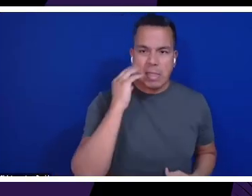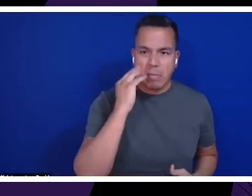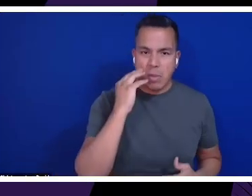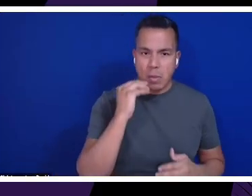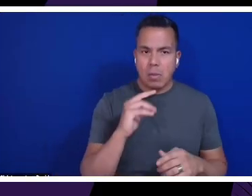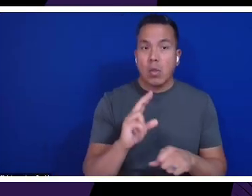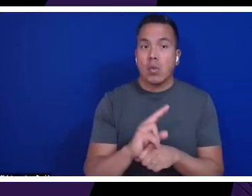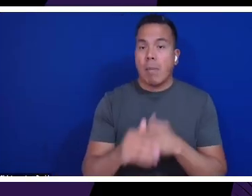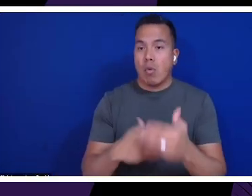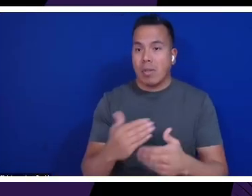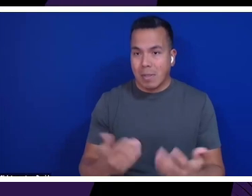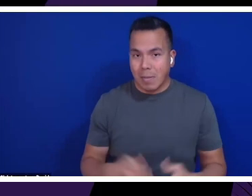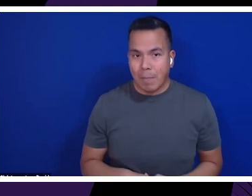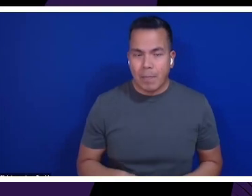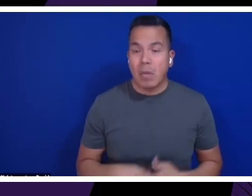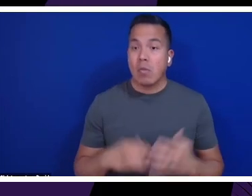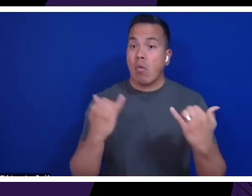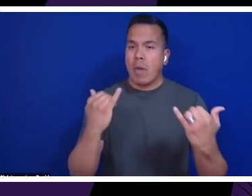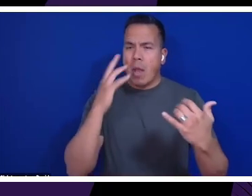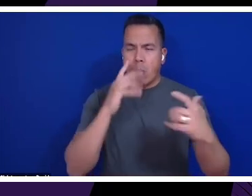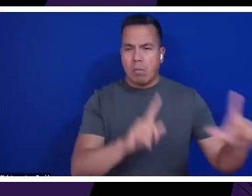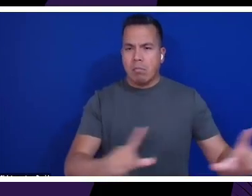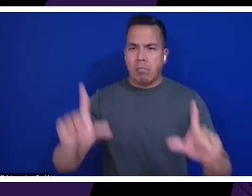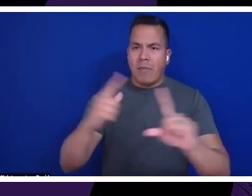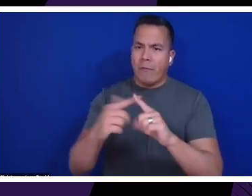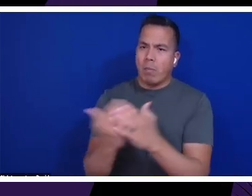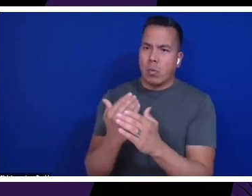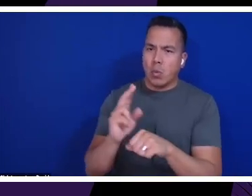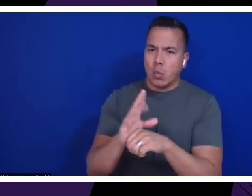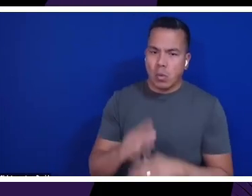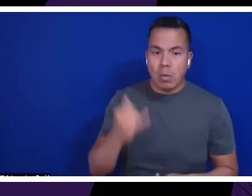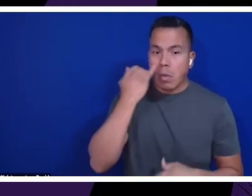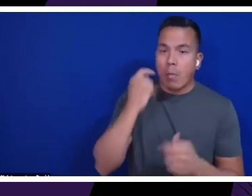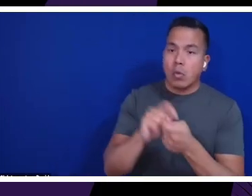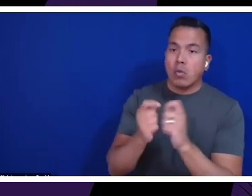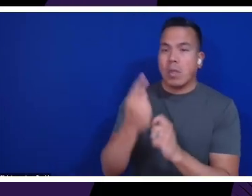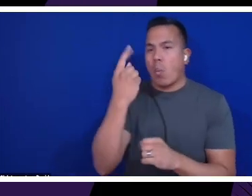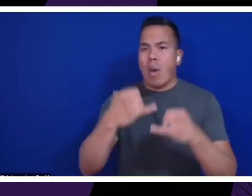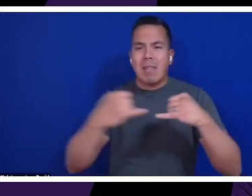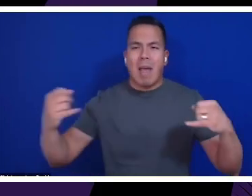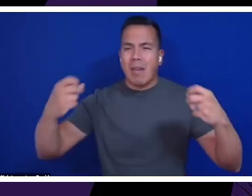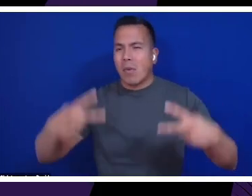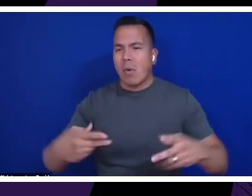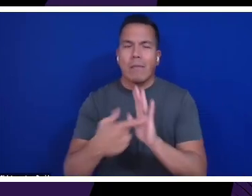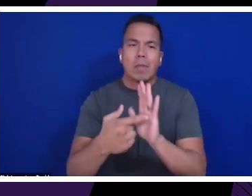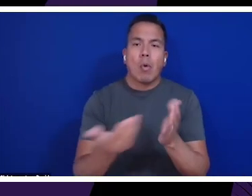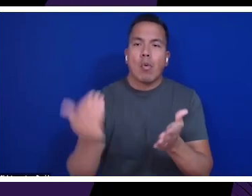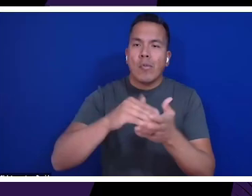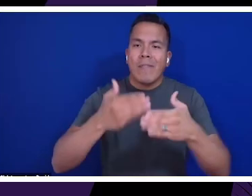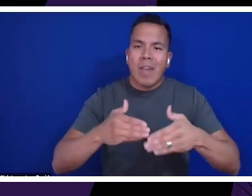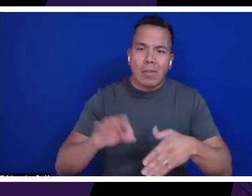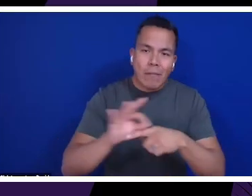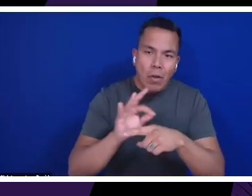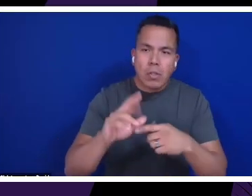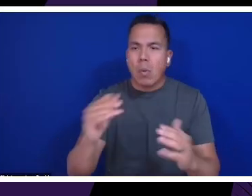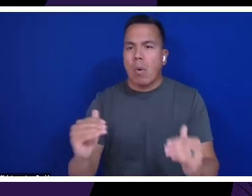point of view of a new contributor in processing. Consider this. You change a single line of code, maybe you refactor a function or update a library